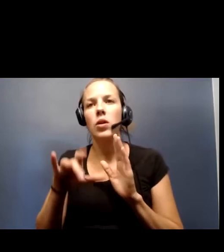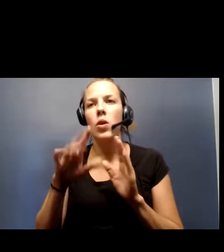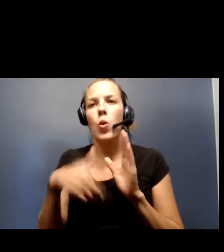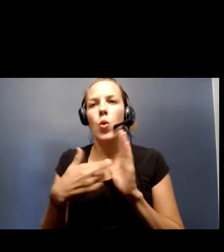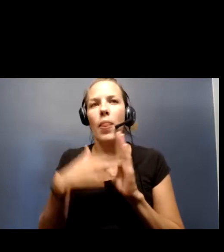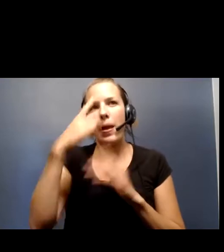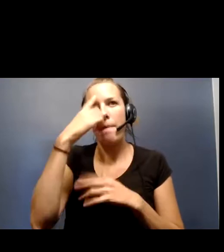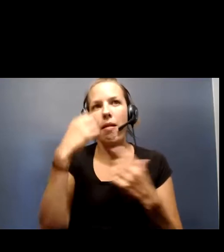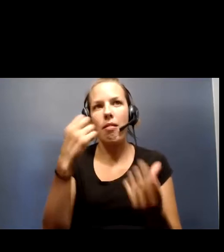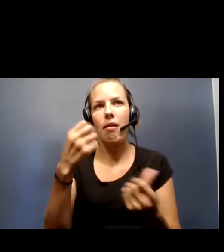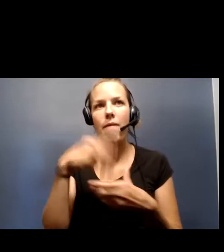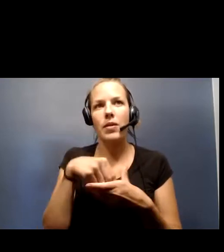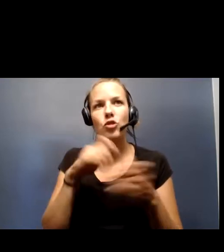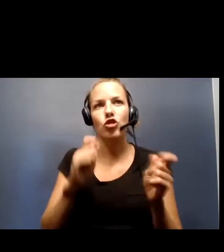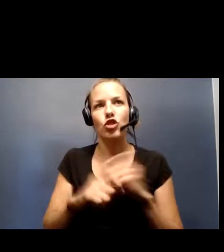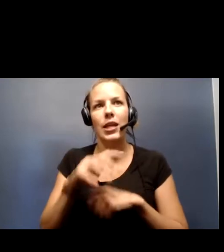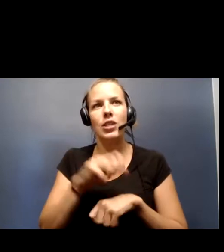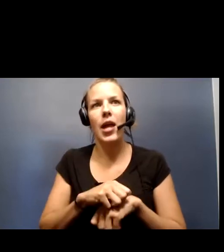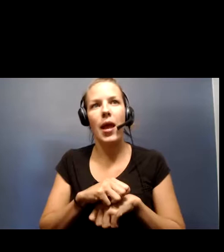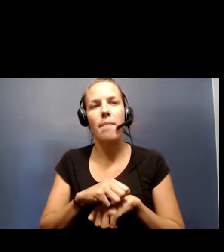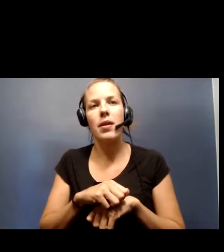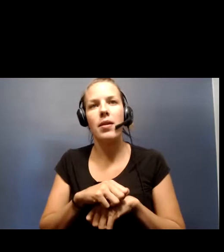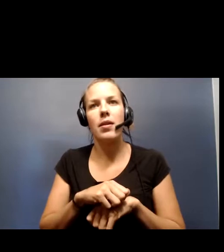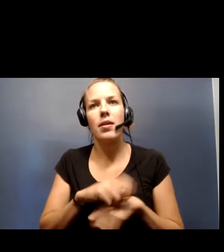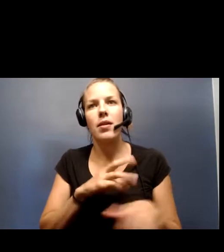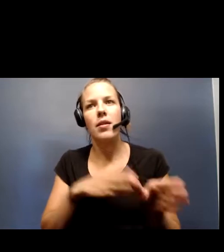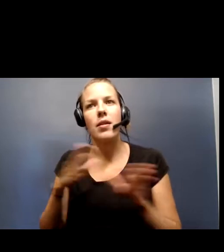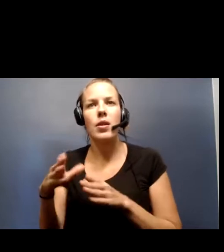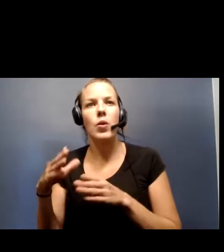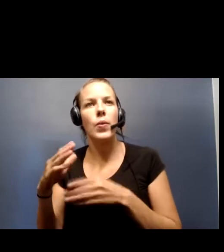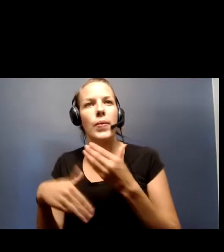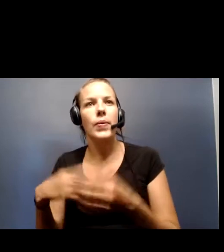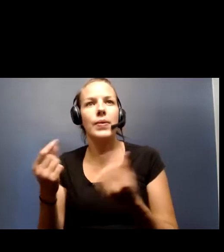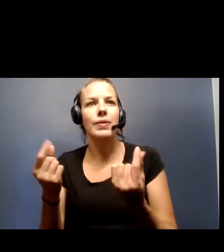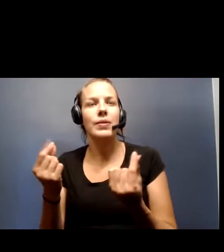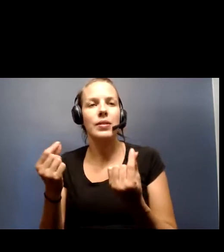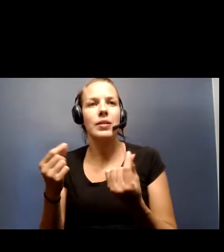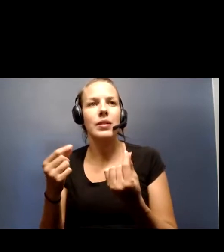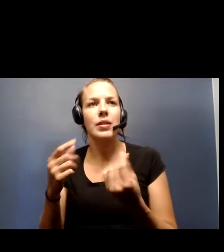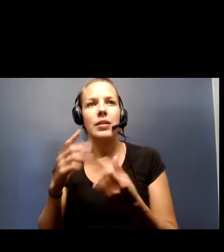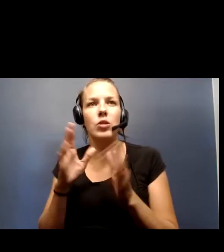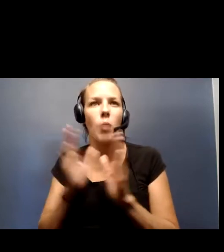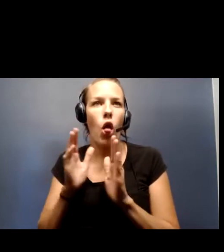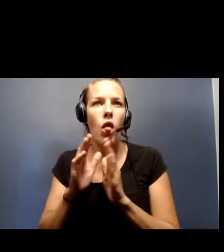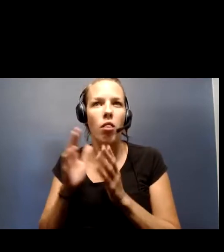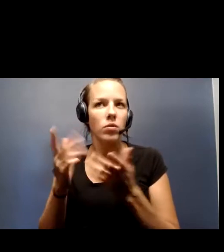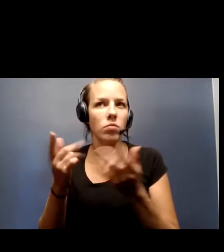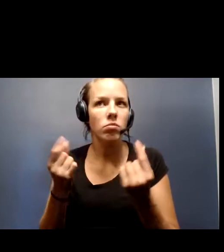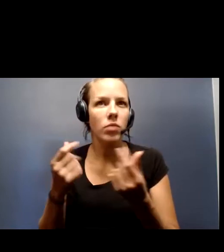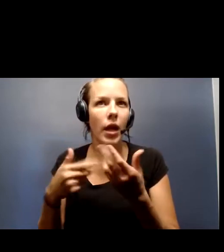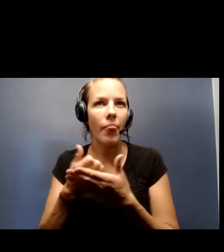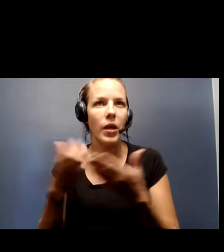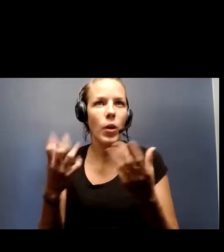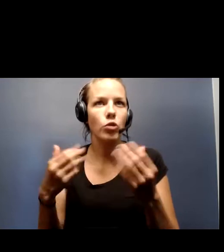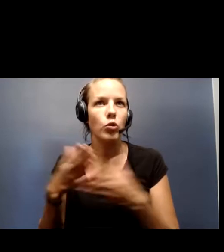health play in changing habits? And then what steps can individuals take? I know you said start small, so if there's anything else you'd like to share with